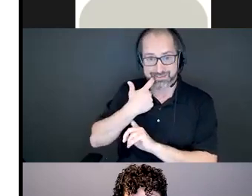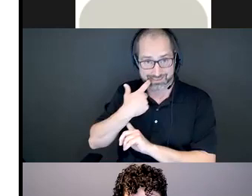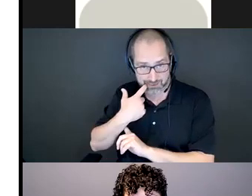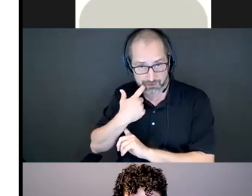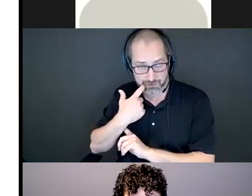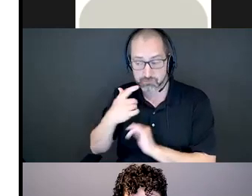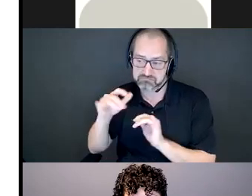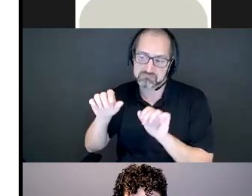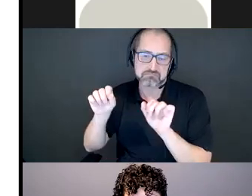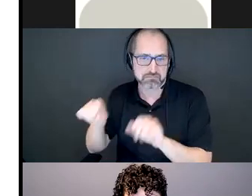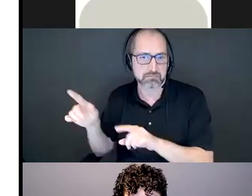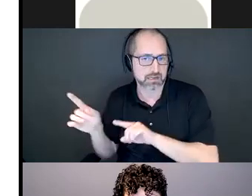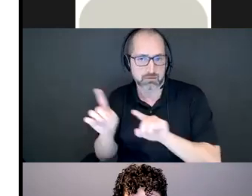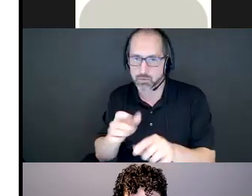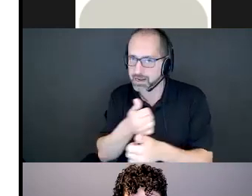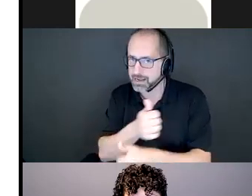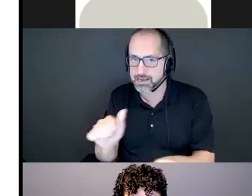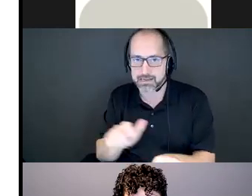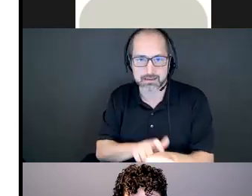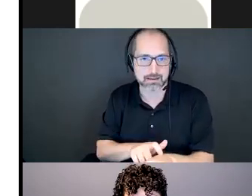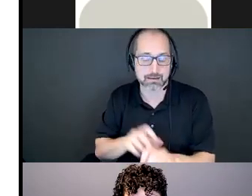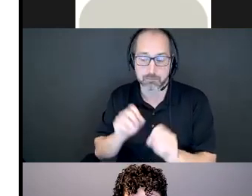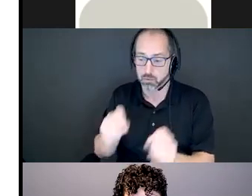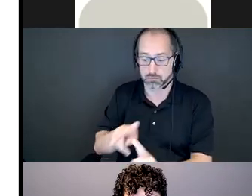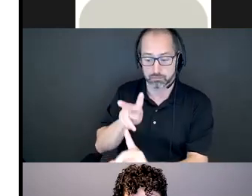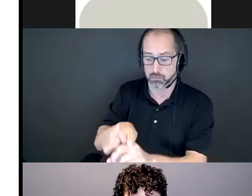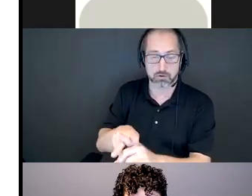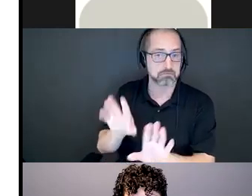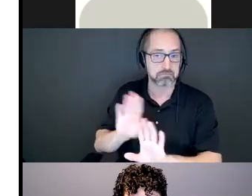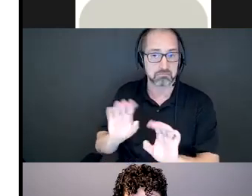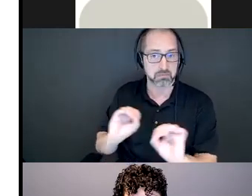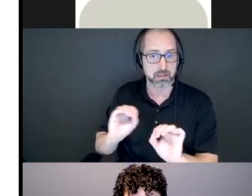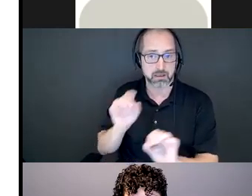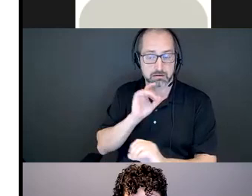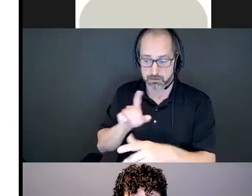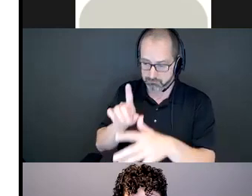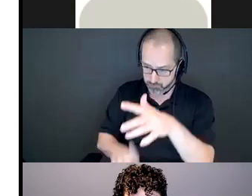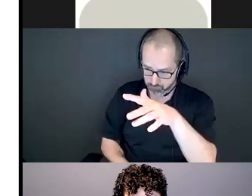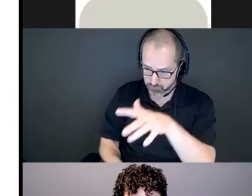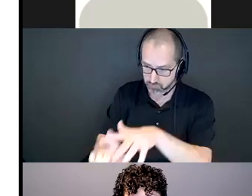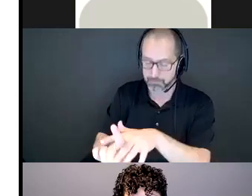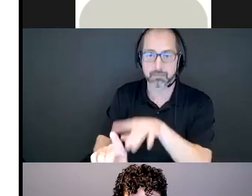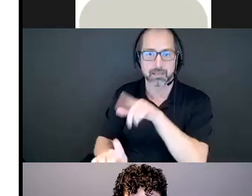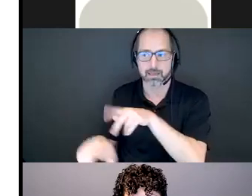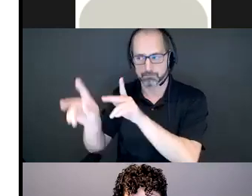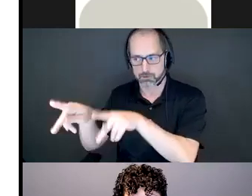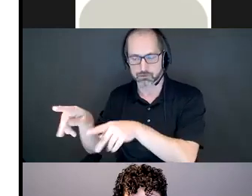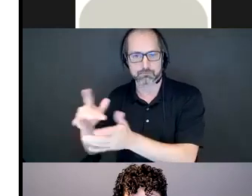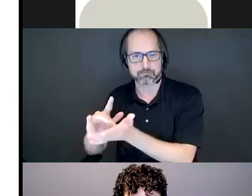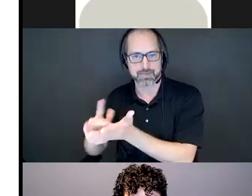go anytime without a booked appointment. You just show up and you'll get some support from an addiction medicine